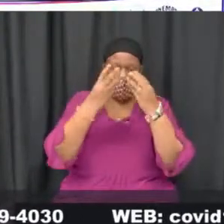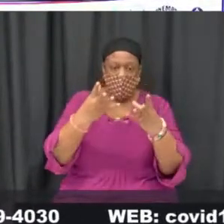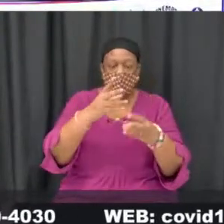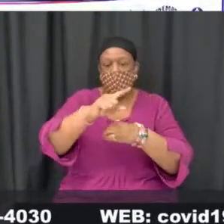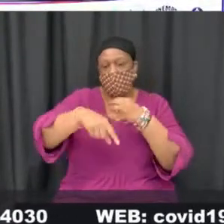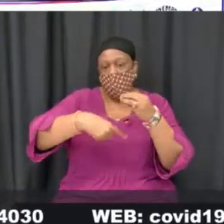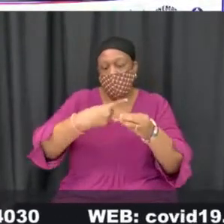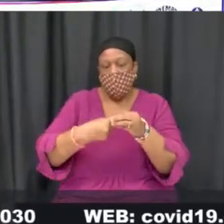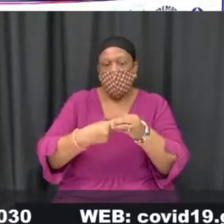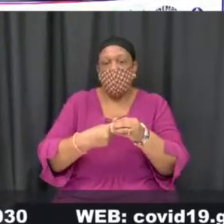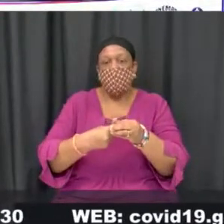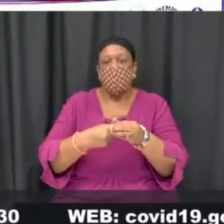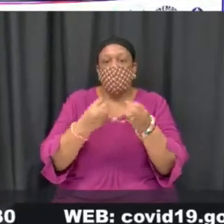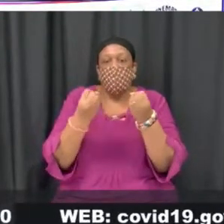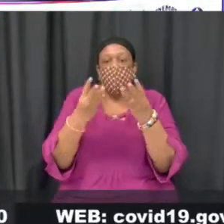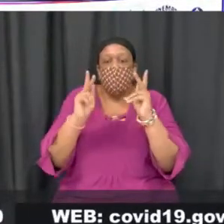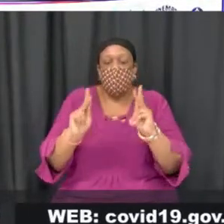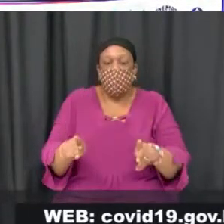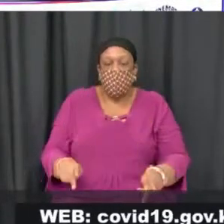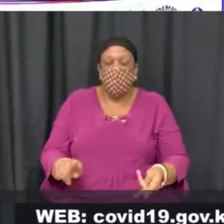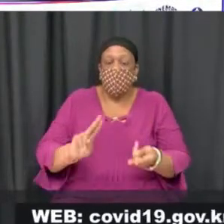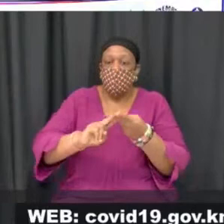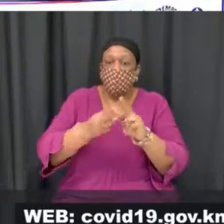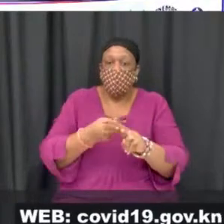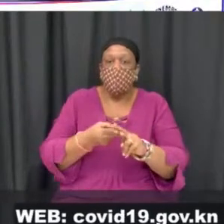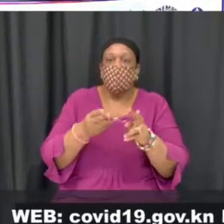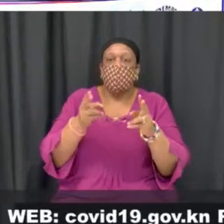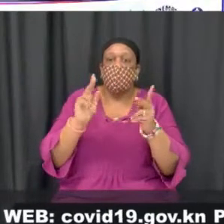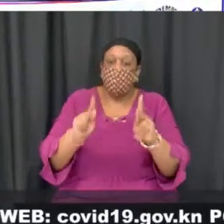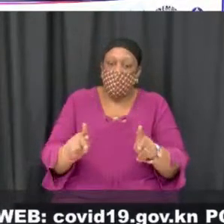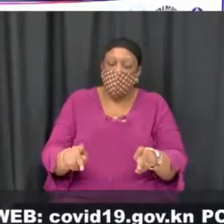of Statistics, 2%